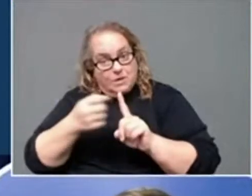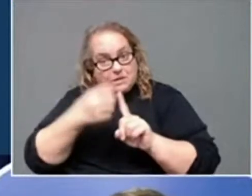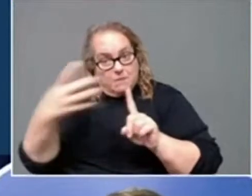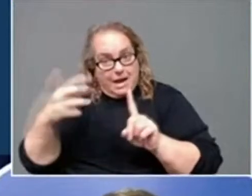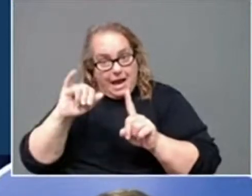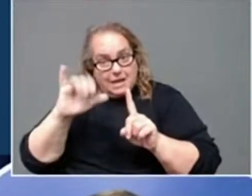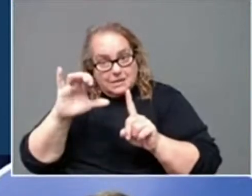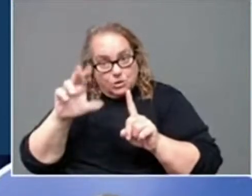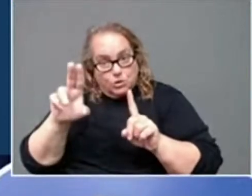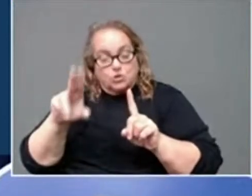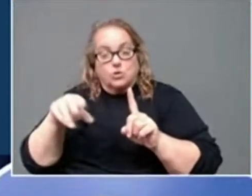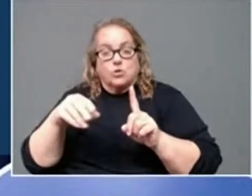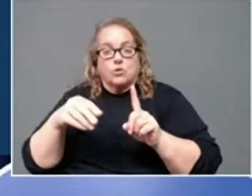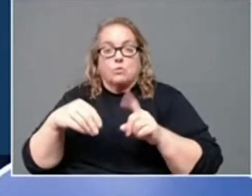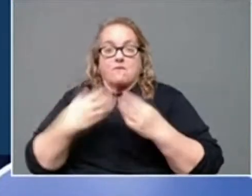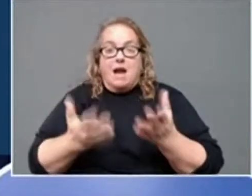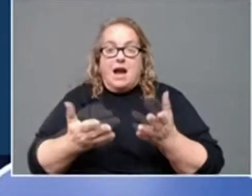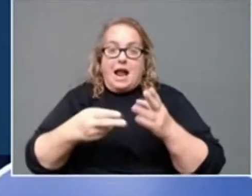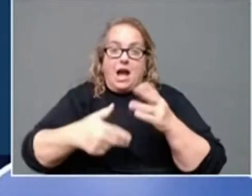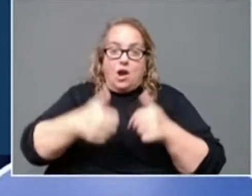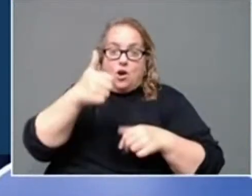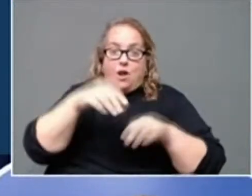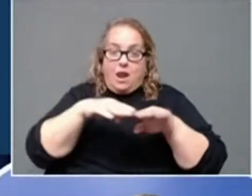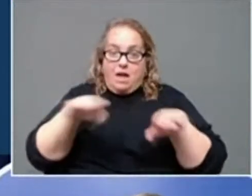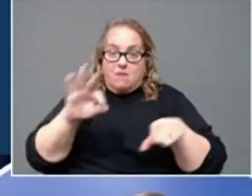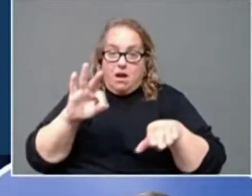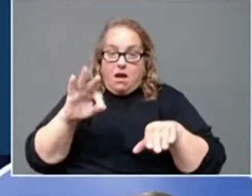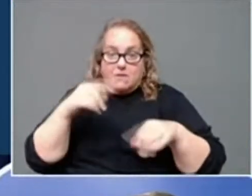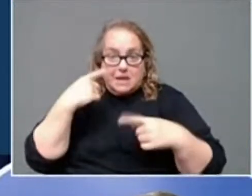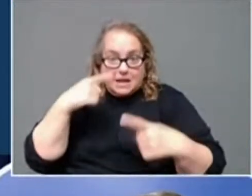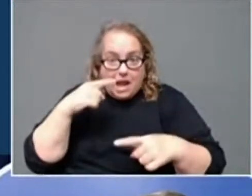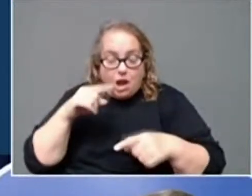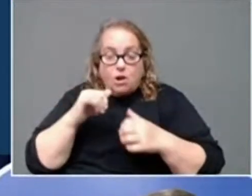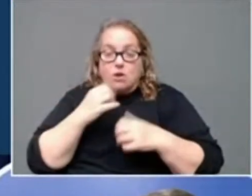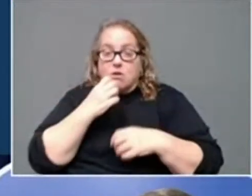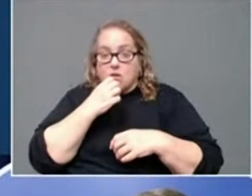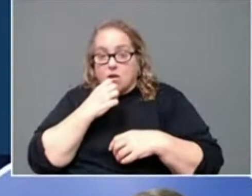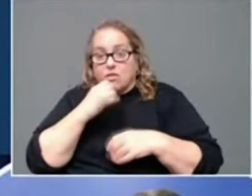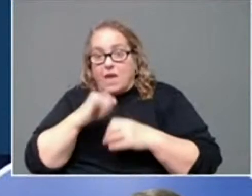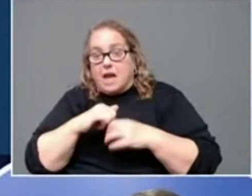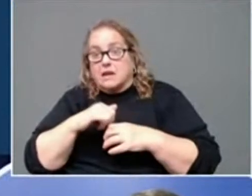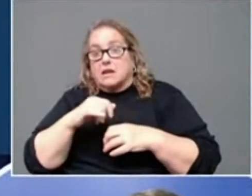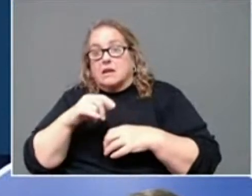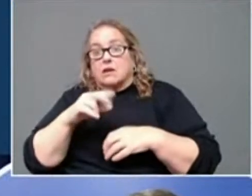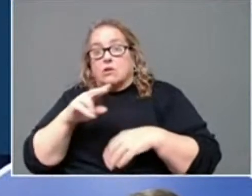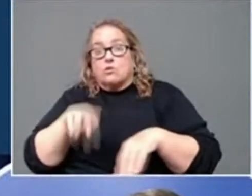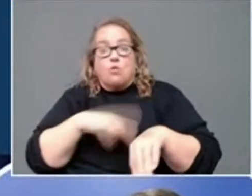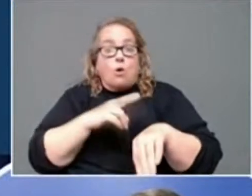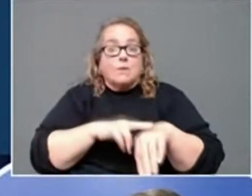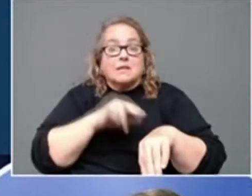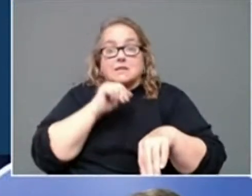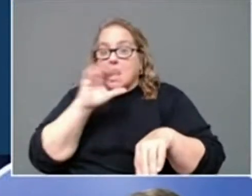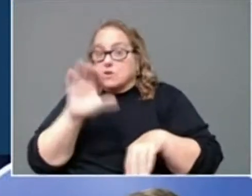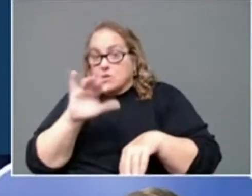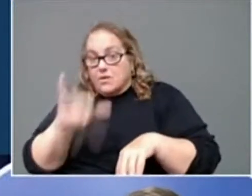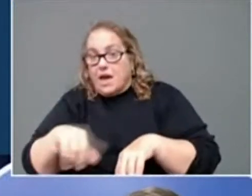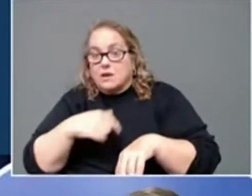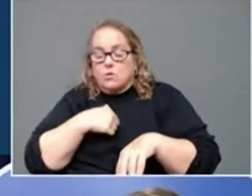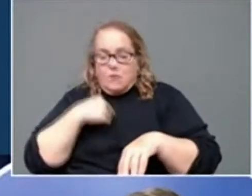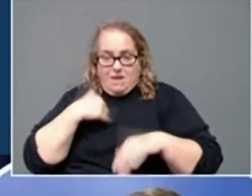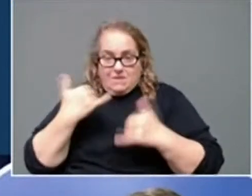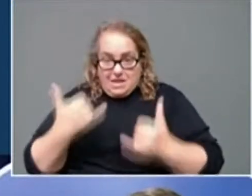in places that normally do not do that. We have now solidified the connections between our